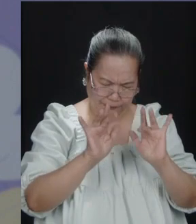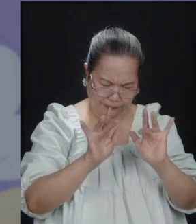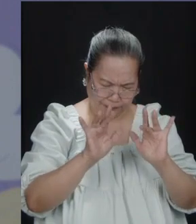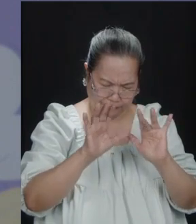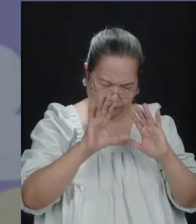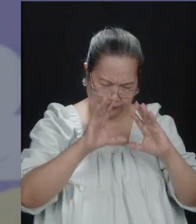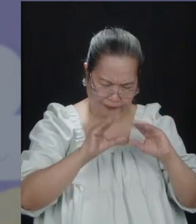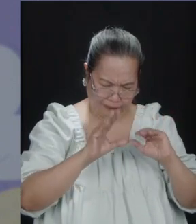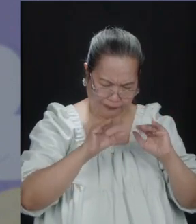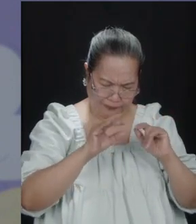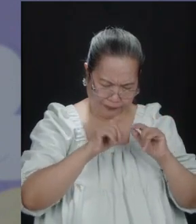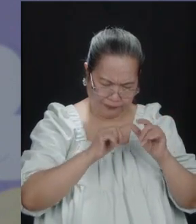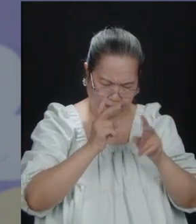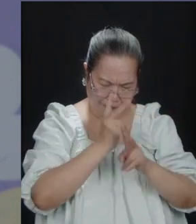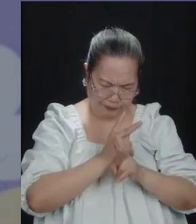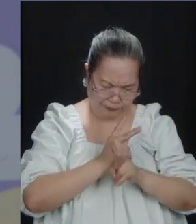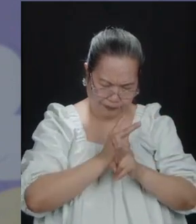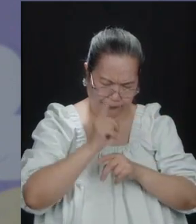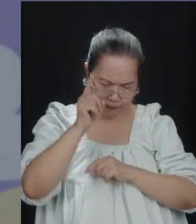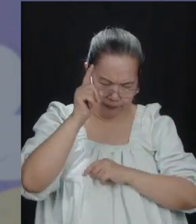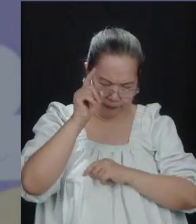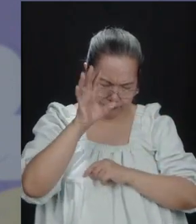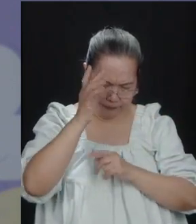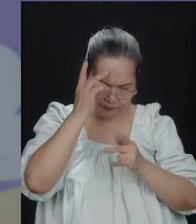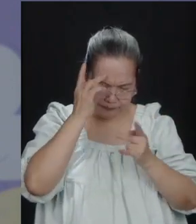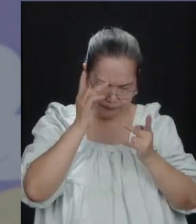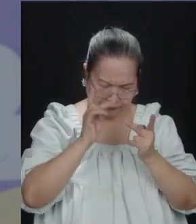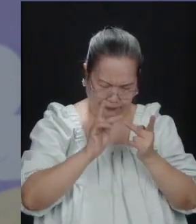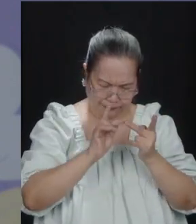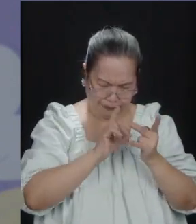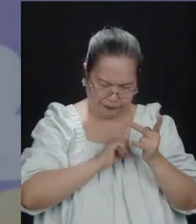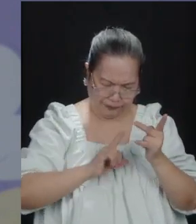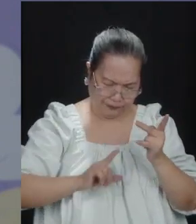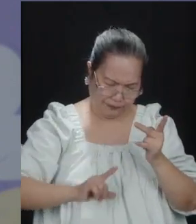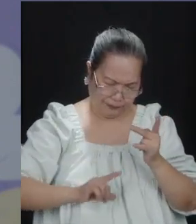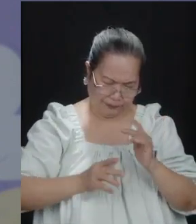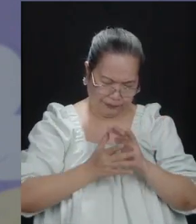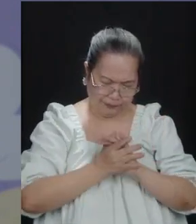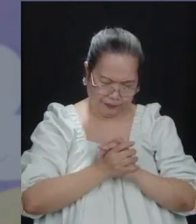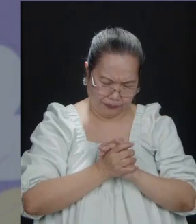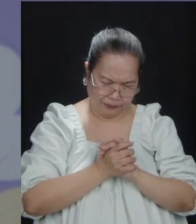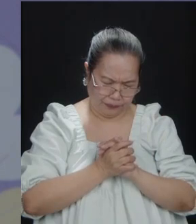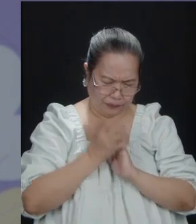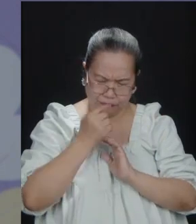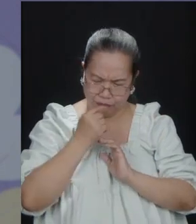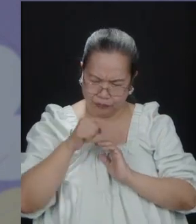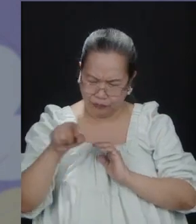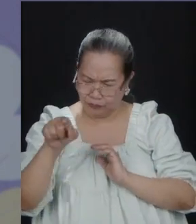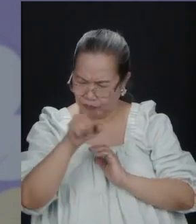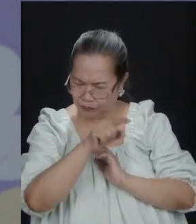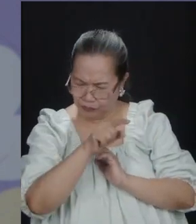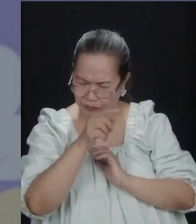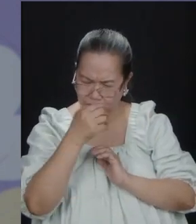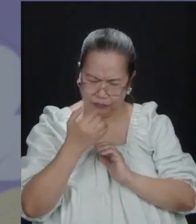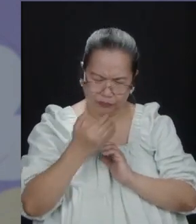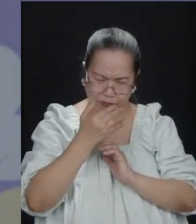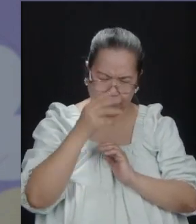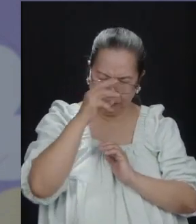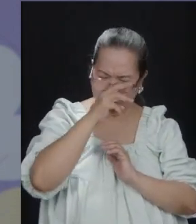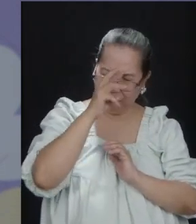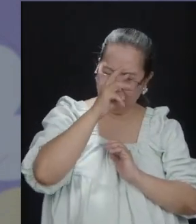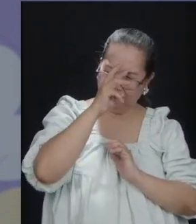compassionate care and that you are purposeful in their pain. And for those of us who might be